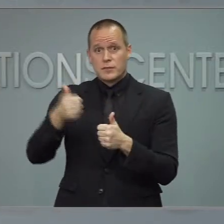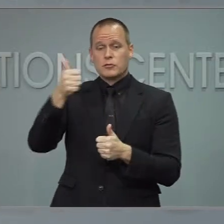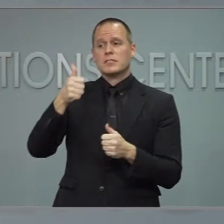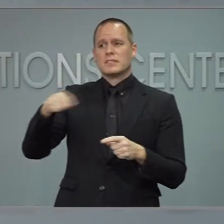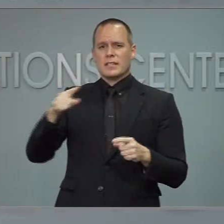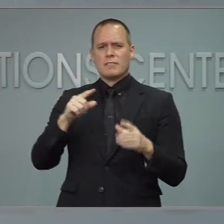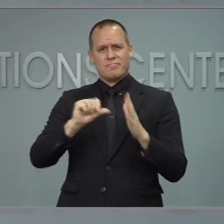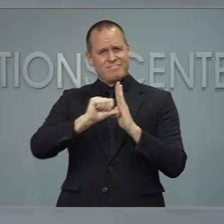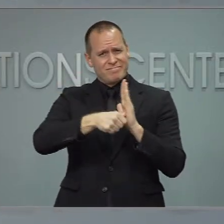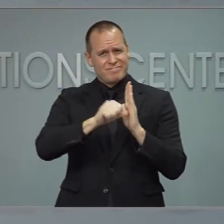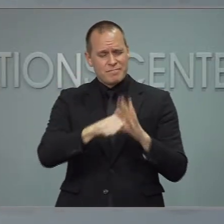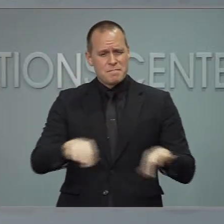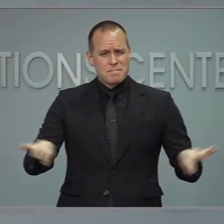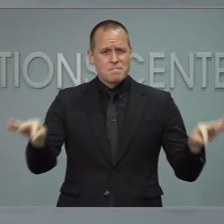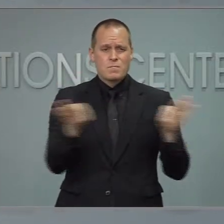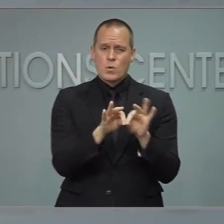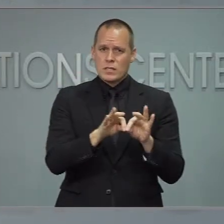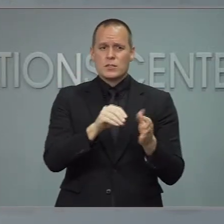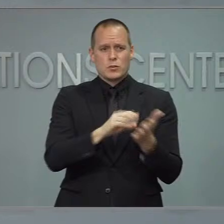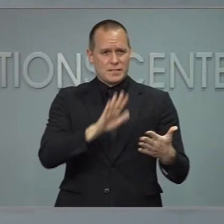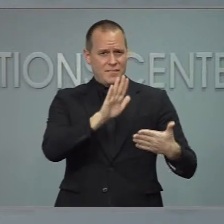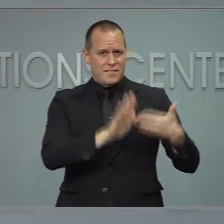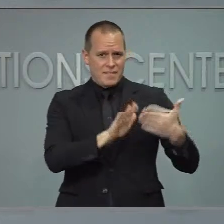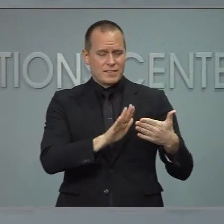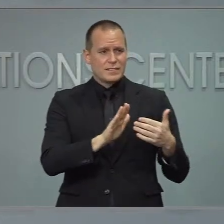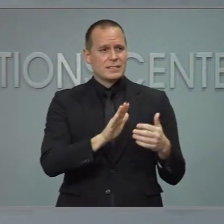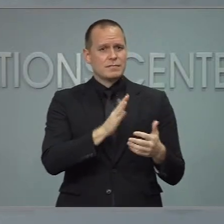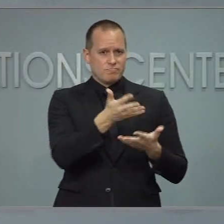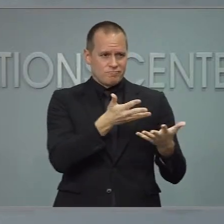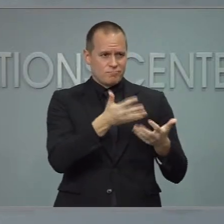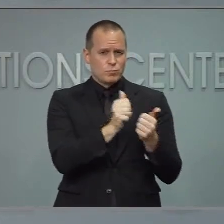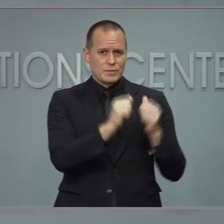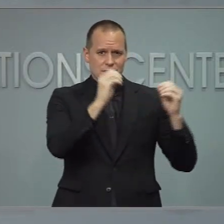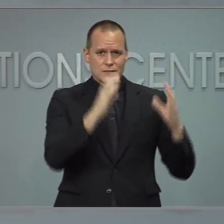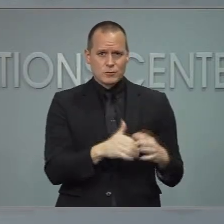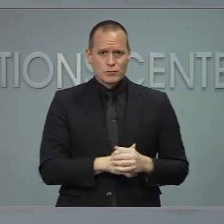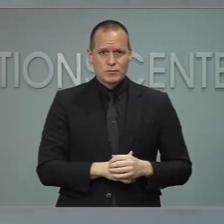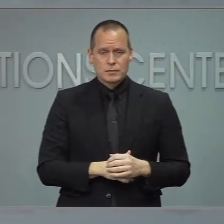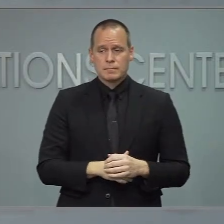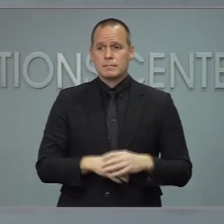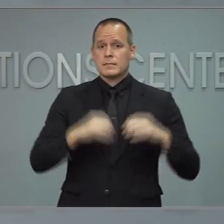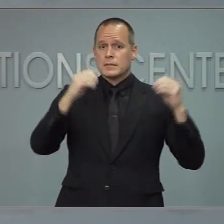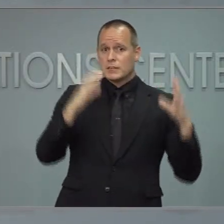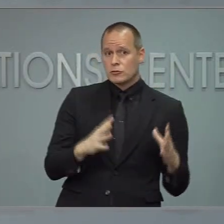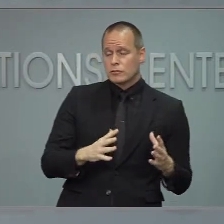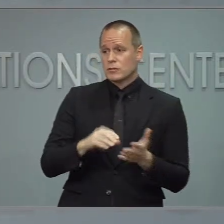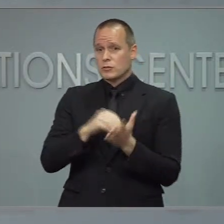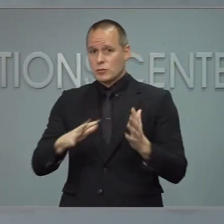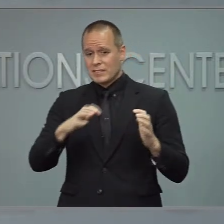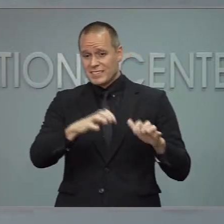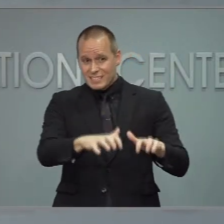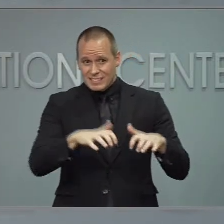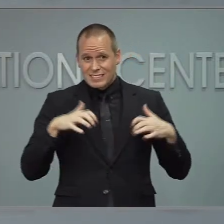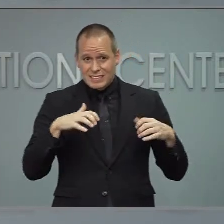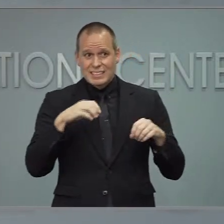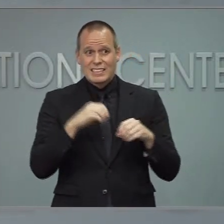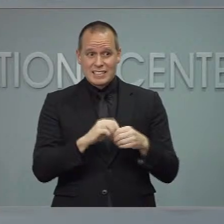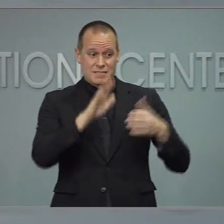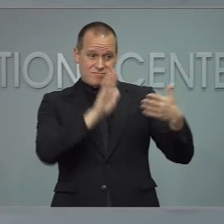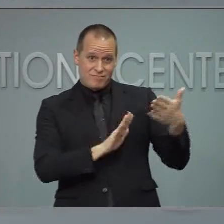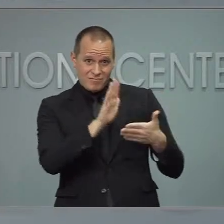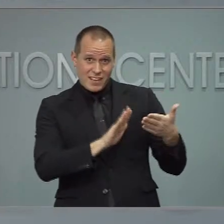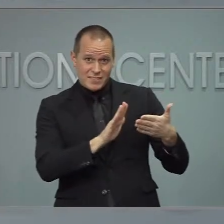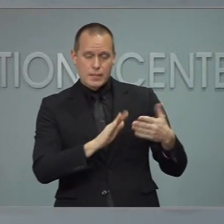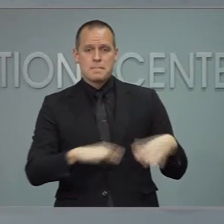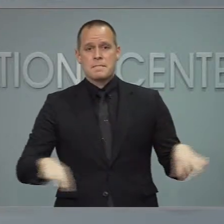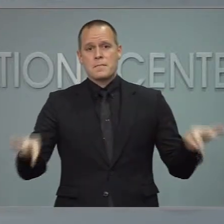critical it is to get students into the classroom. Getting students and educators in the classroom in person is a top